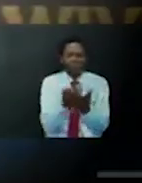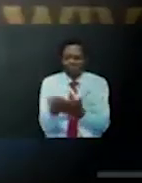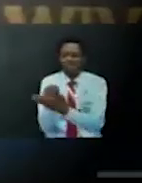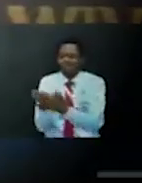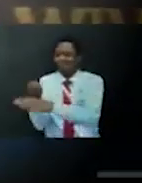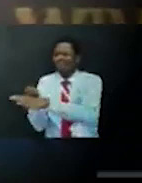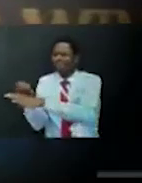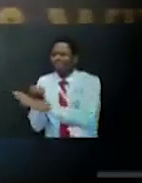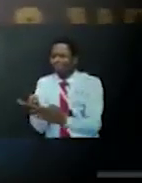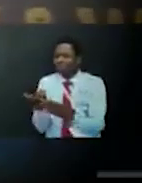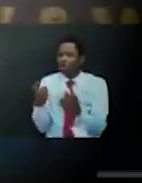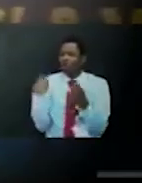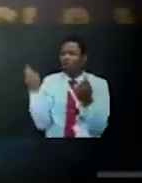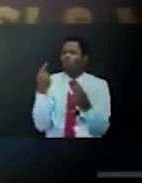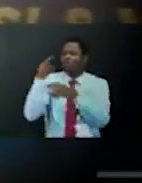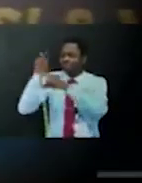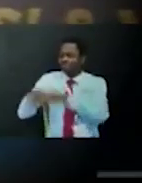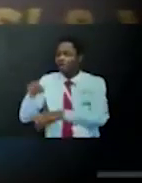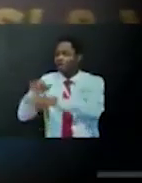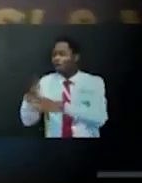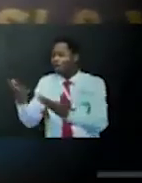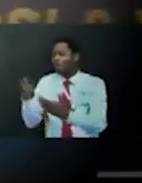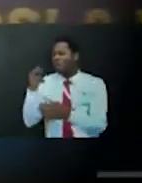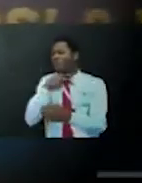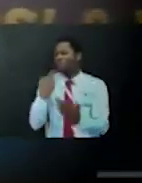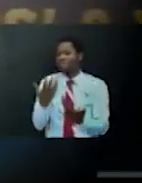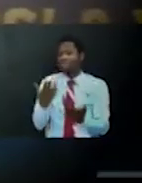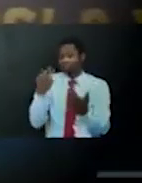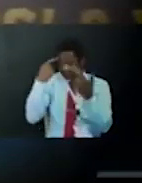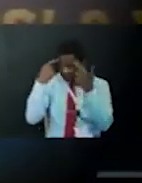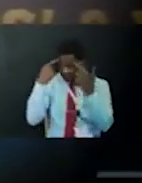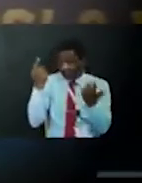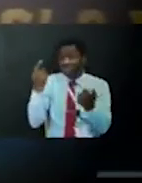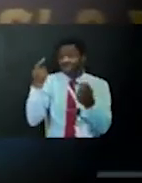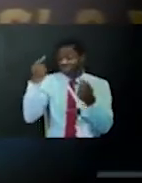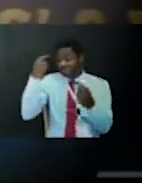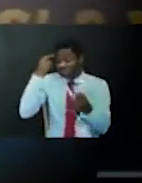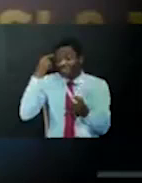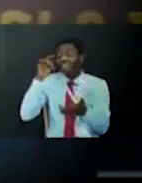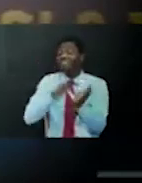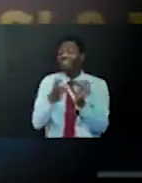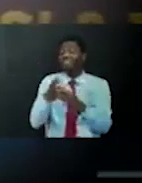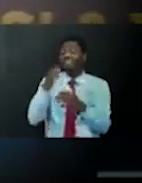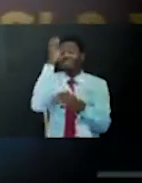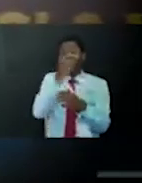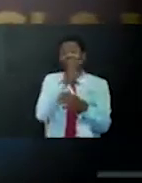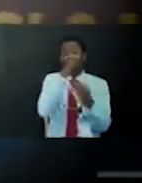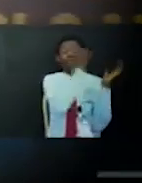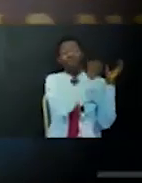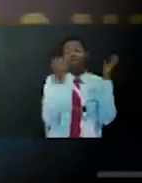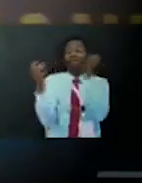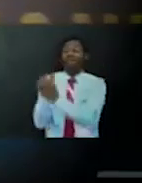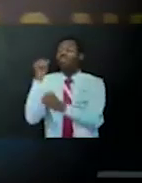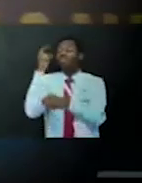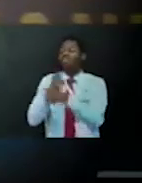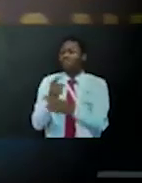pastor. What horns are they going to break? You think Jesus hung on the tree for naught? He destroyed every horn on